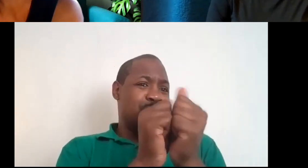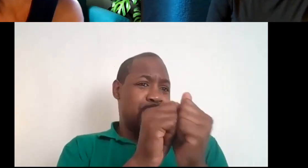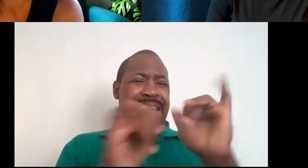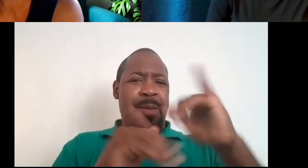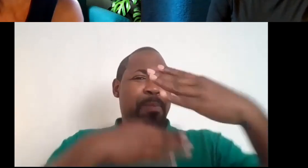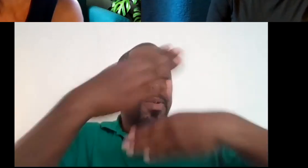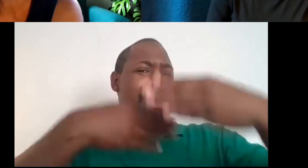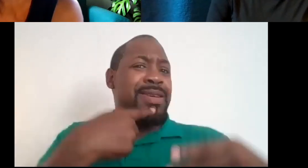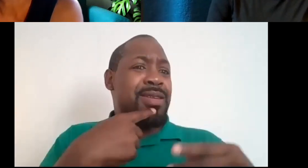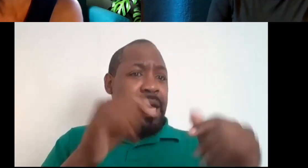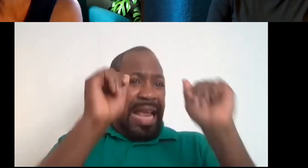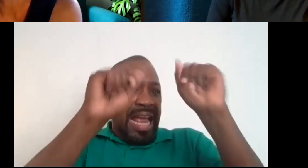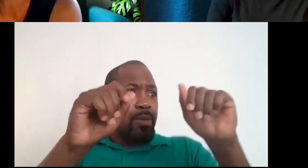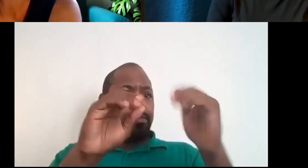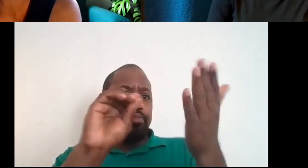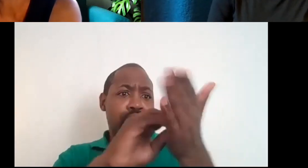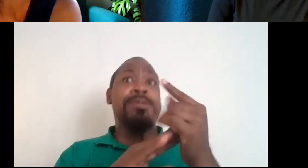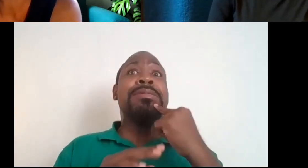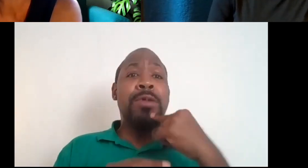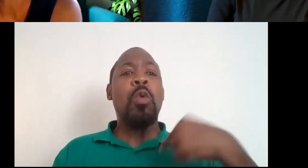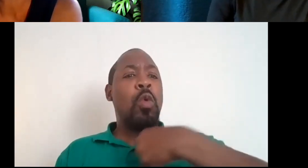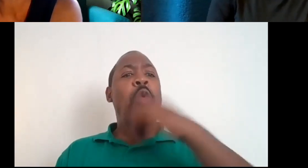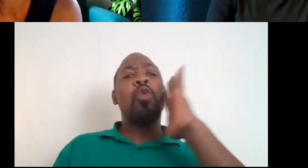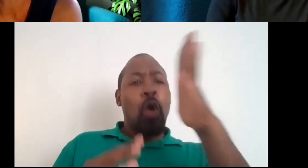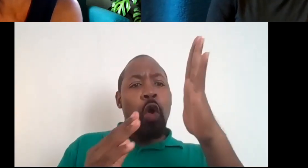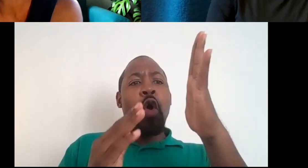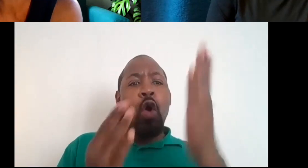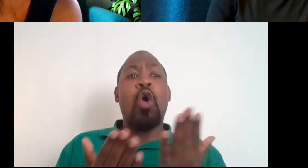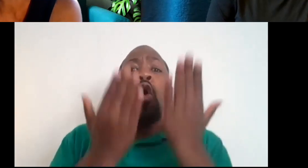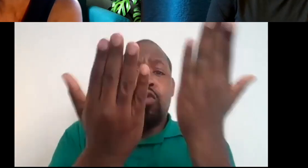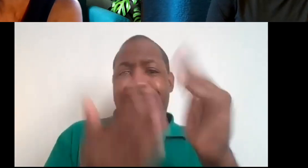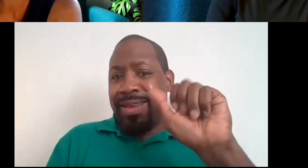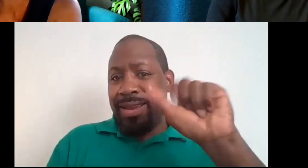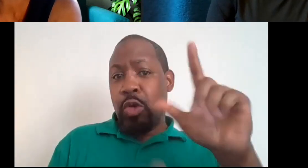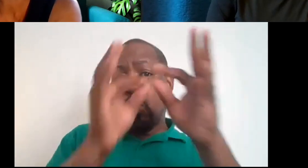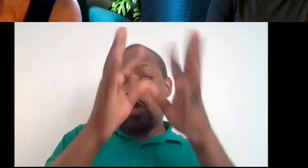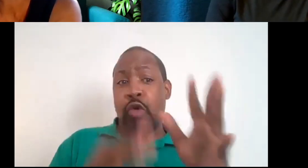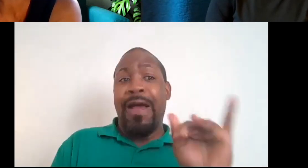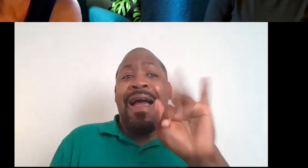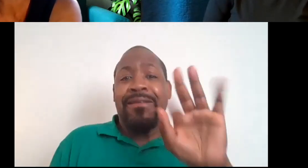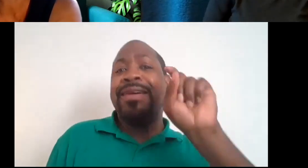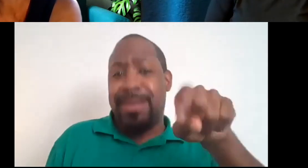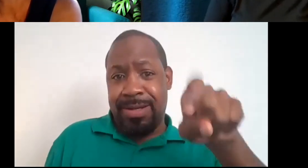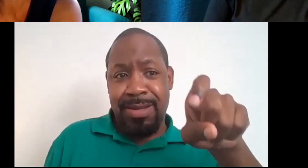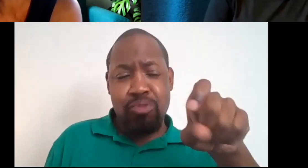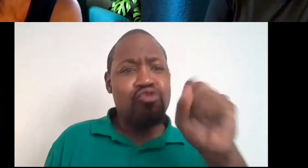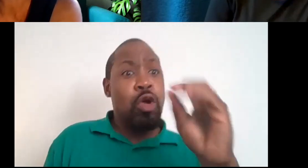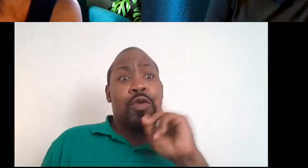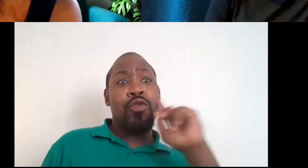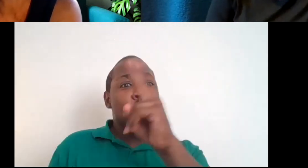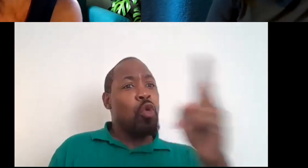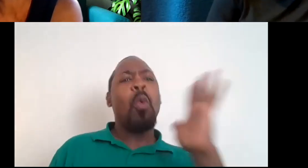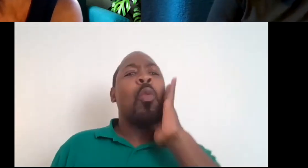we can get a flyer out, like Bethany was saying, and we're able to make sure that they put down that they will provide an